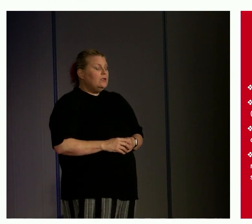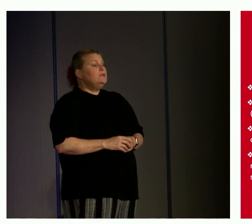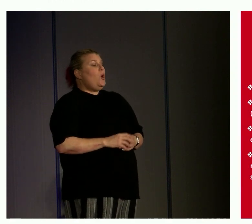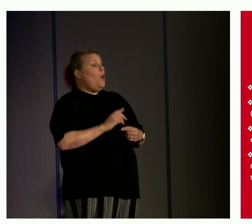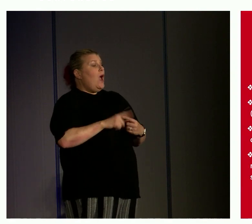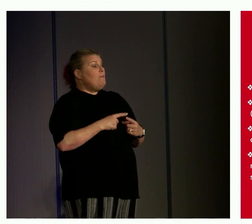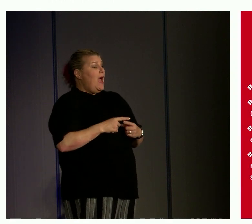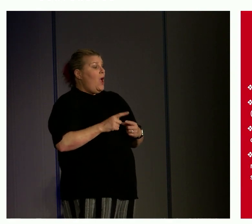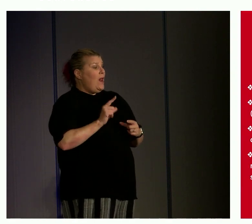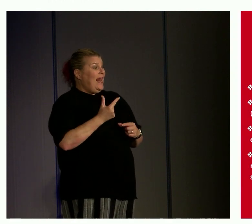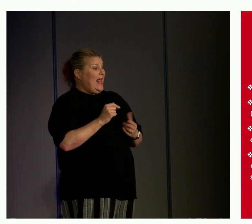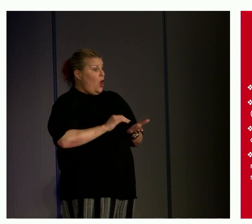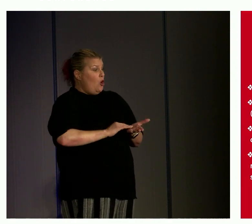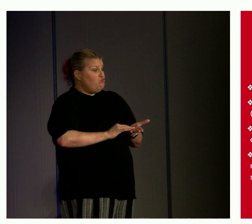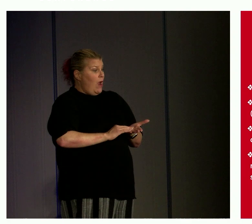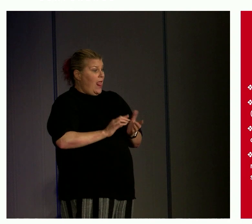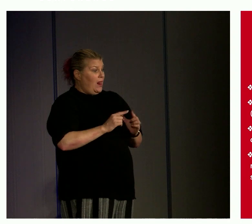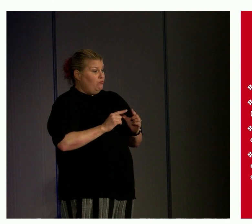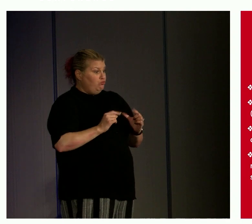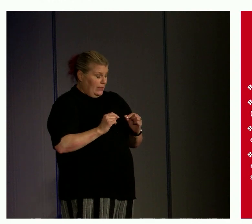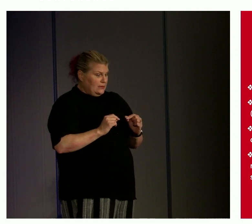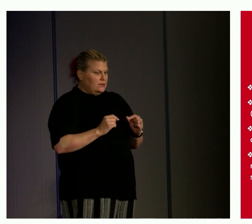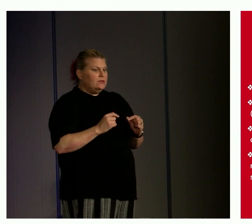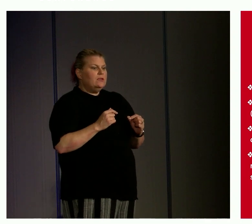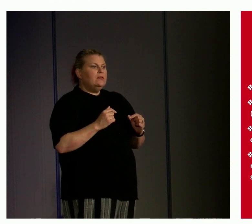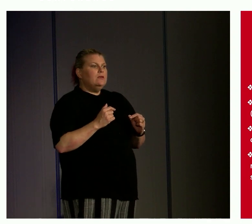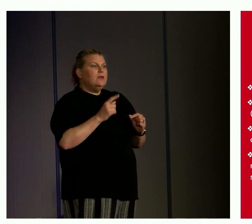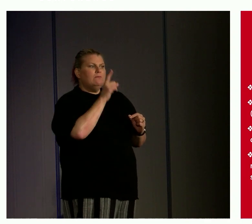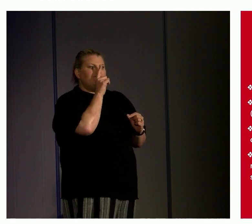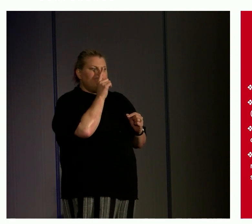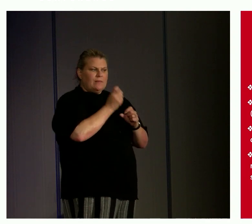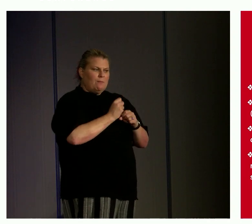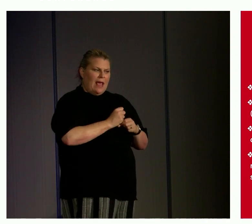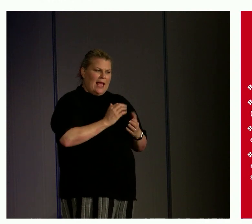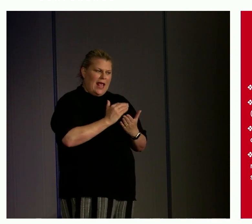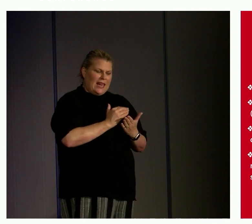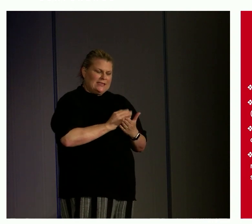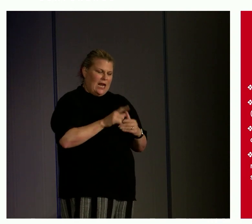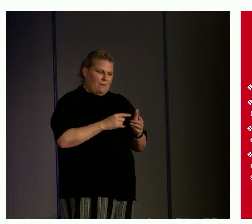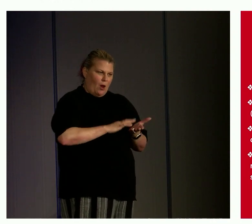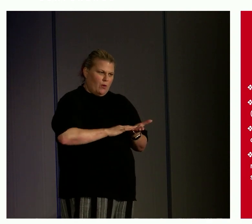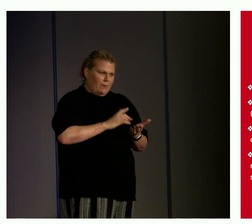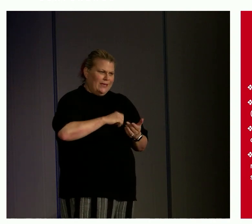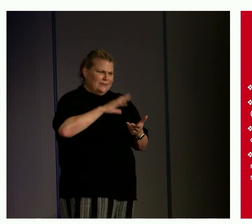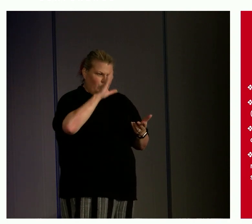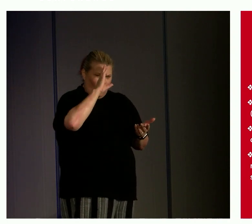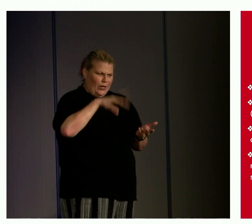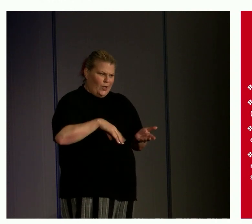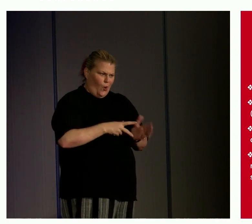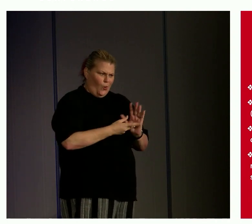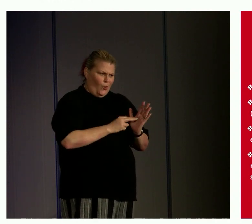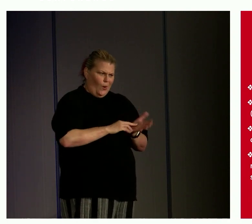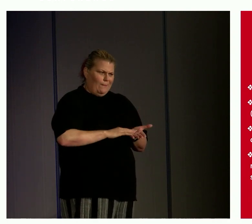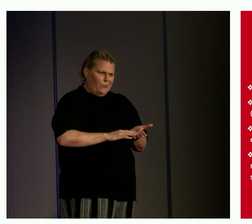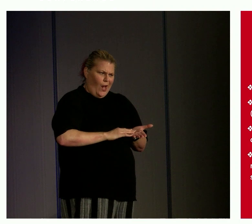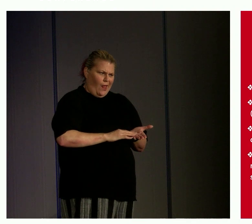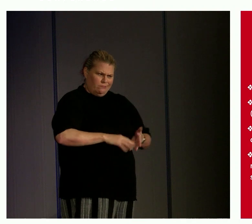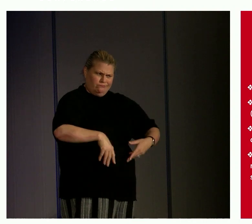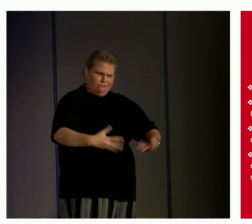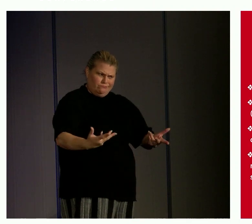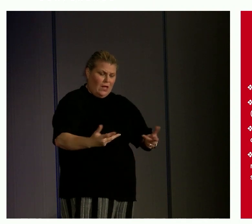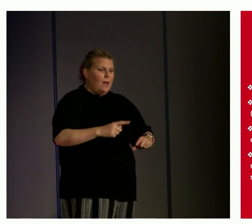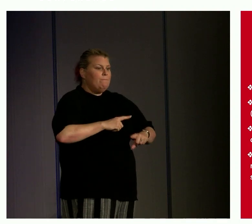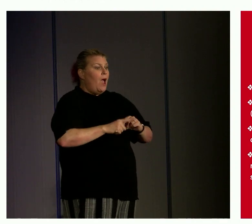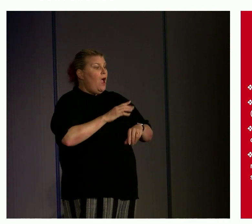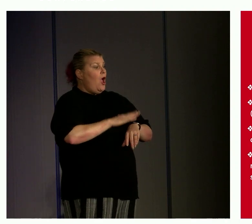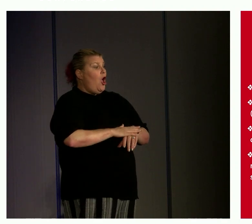about LEGO Braille Bricks, I'm not going to make a lesson about Braille because I know that a lot of you know already what Braille is. But on